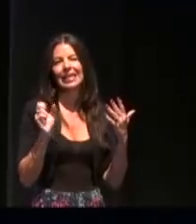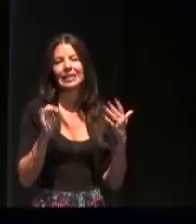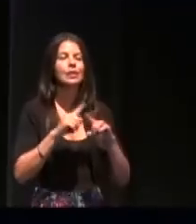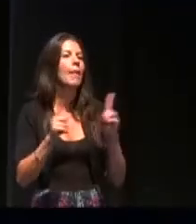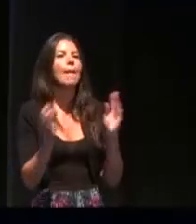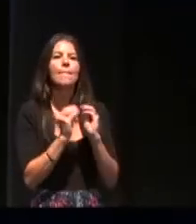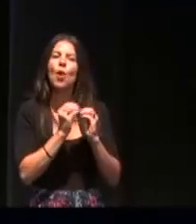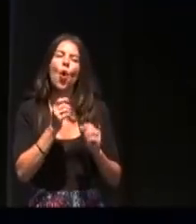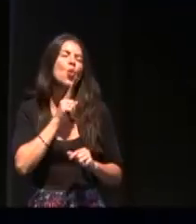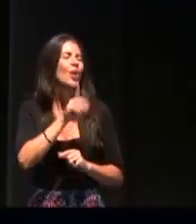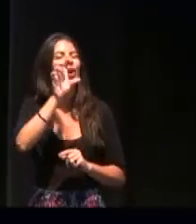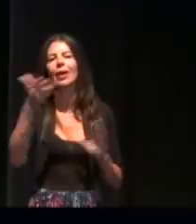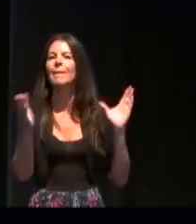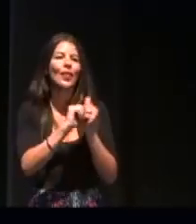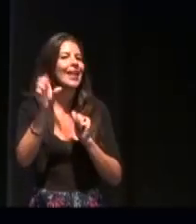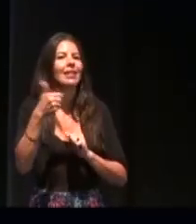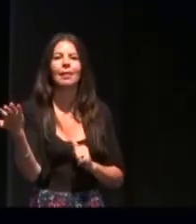But more real than anything.